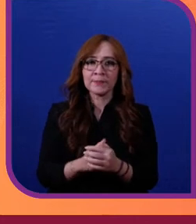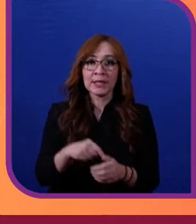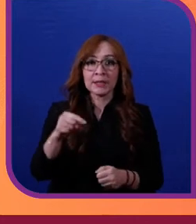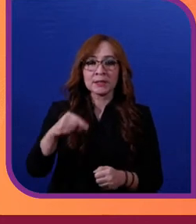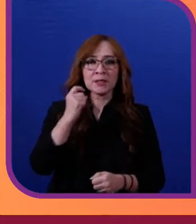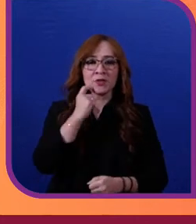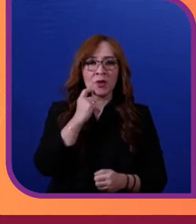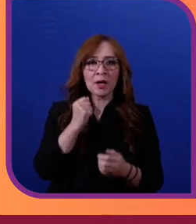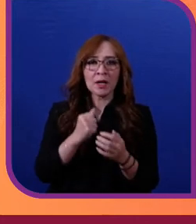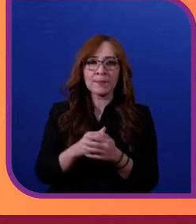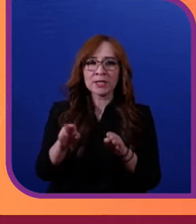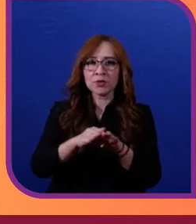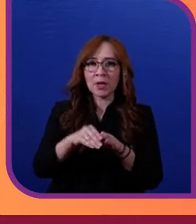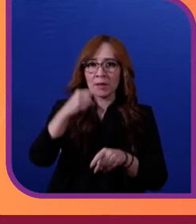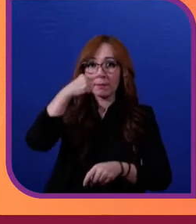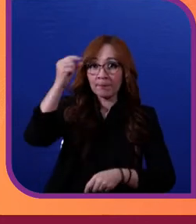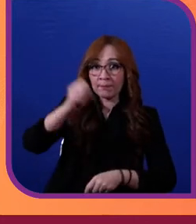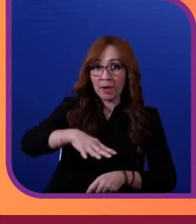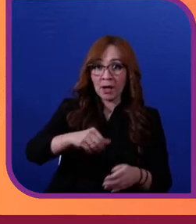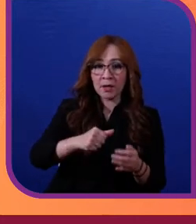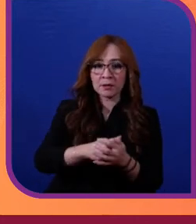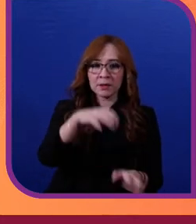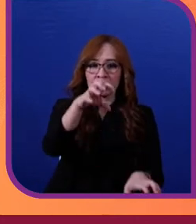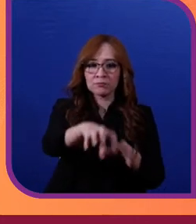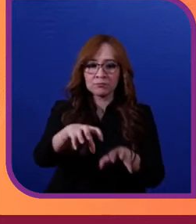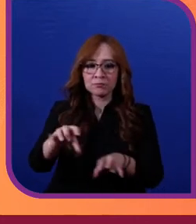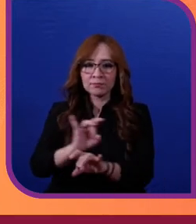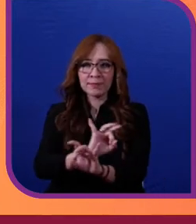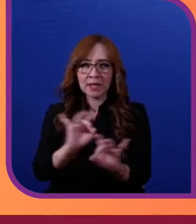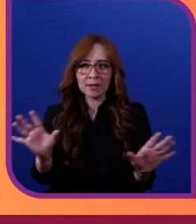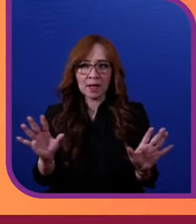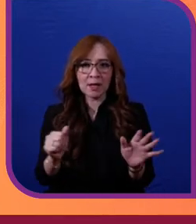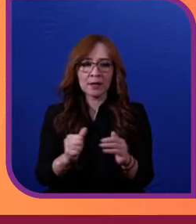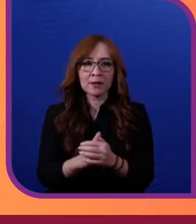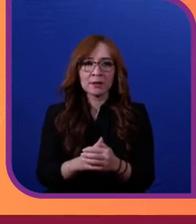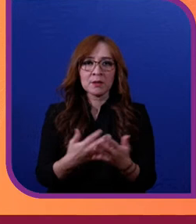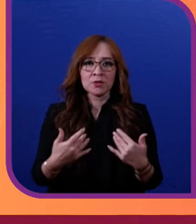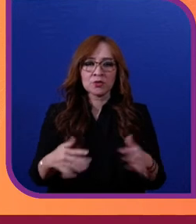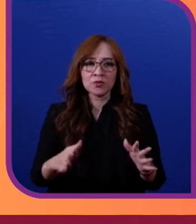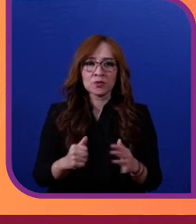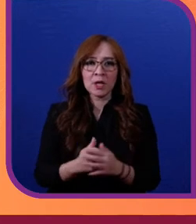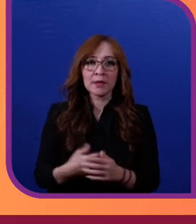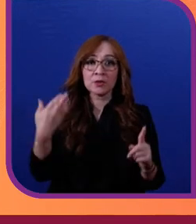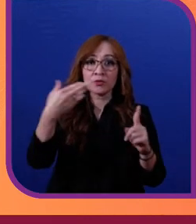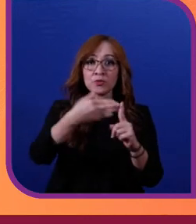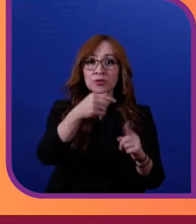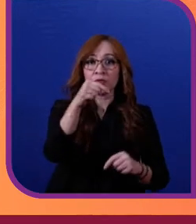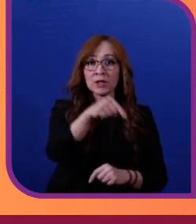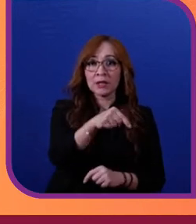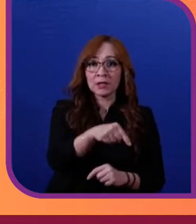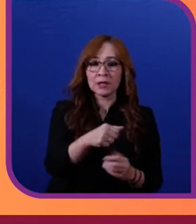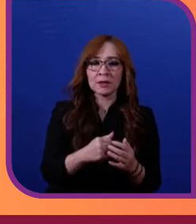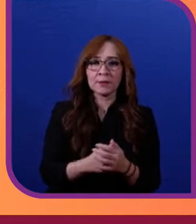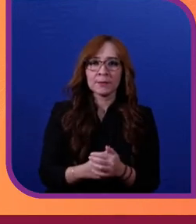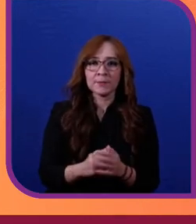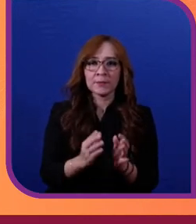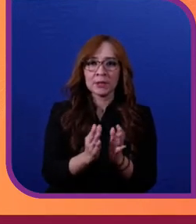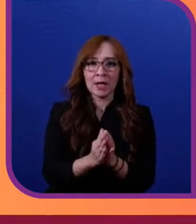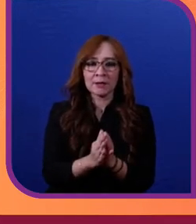moving toward the reactions and inti dek eh ganti From The government ANTV tritas